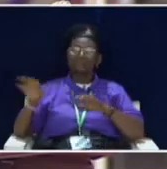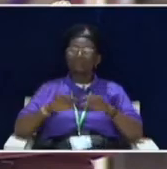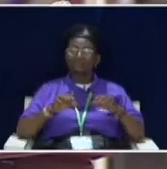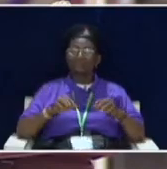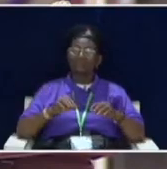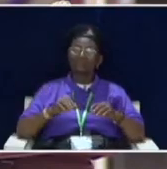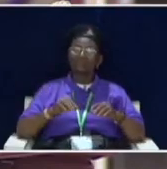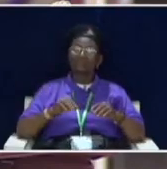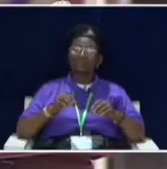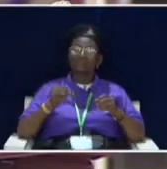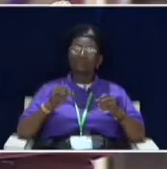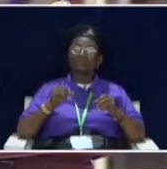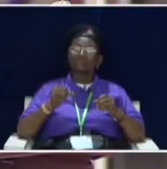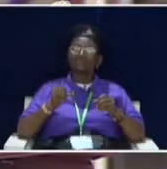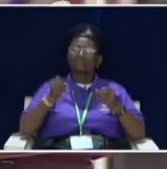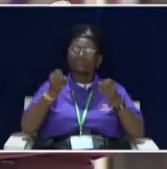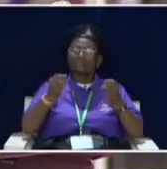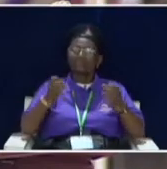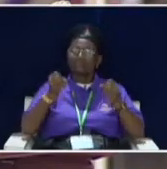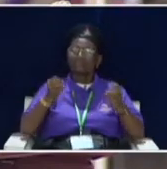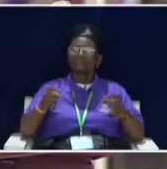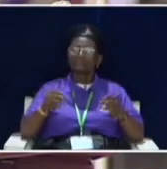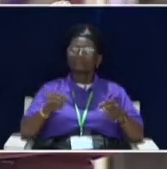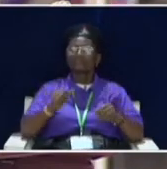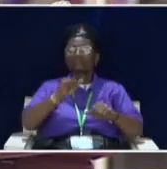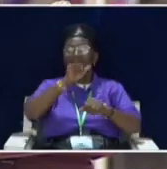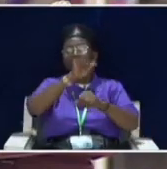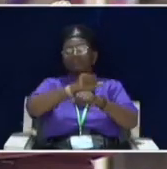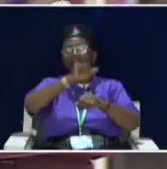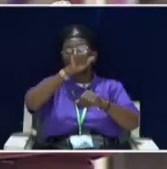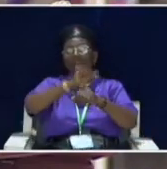lot of work. So they